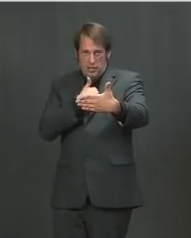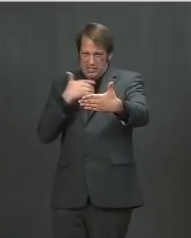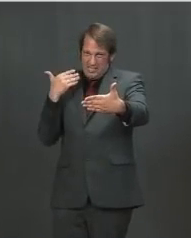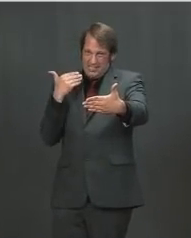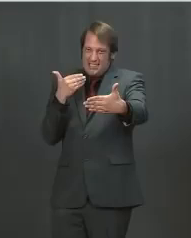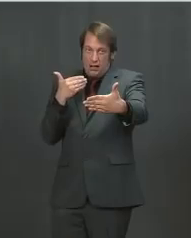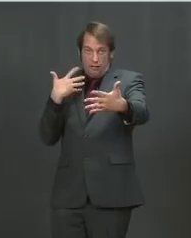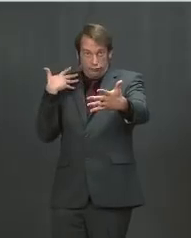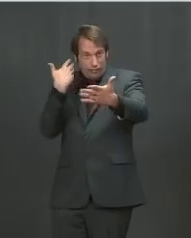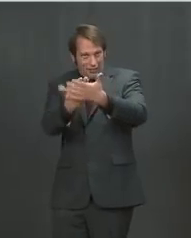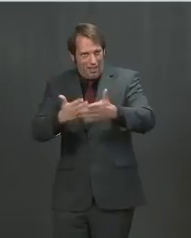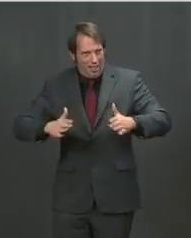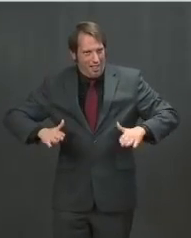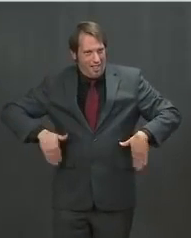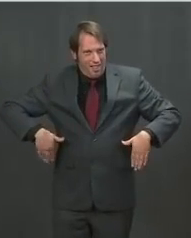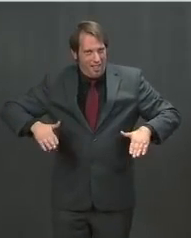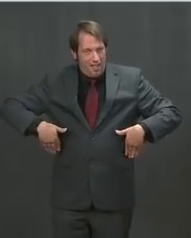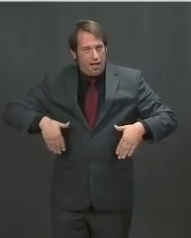look like?